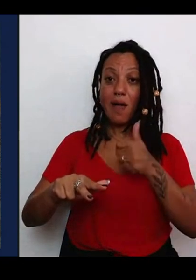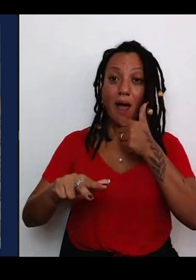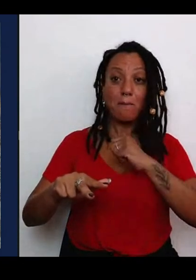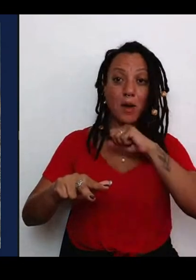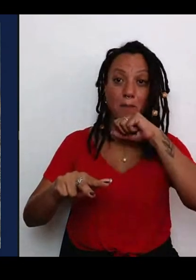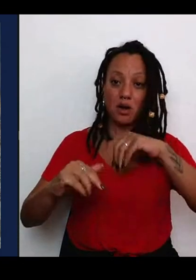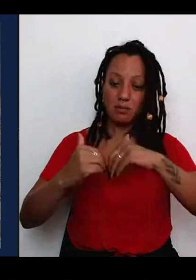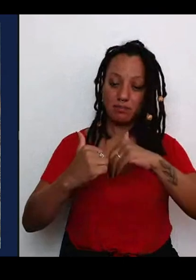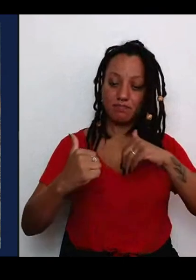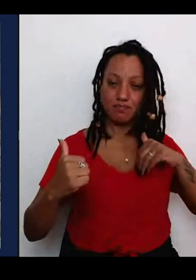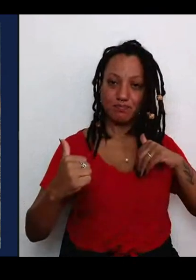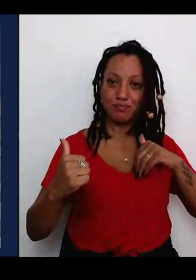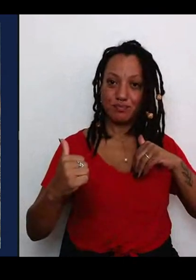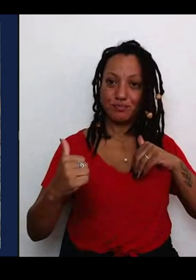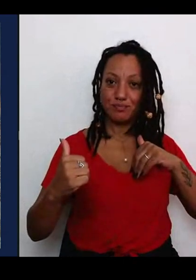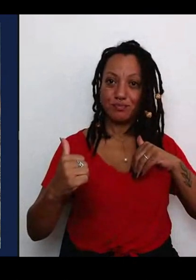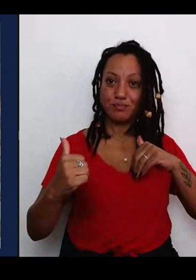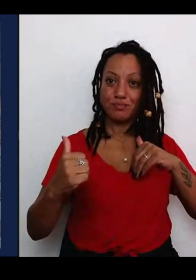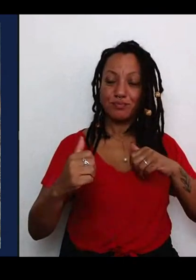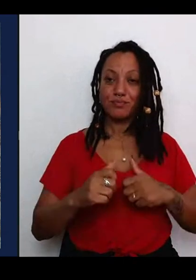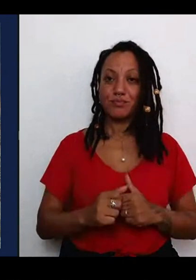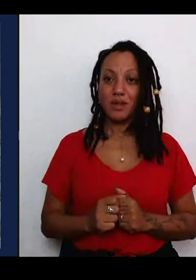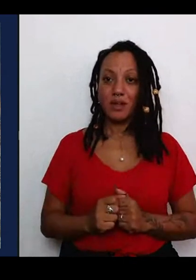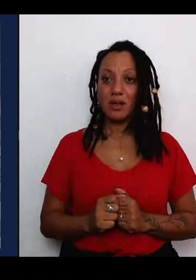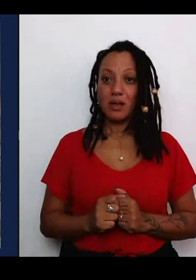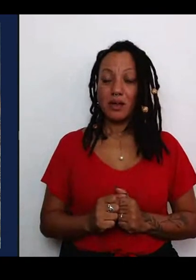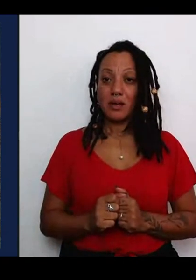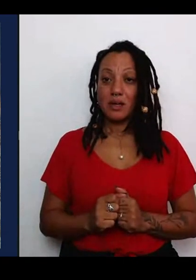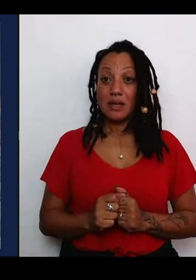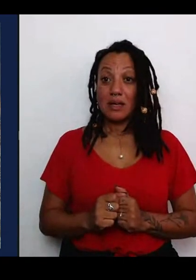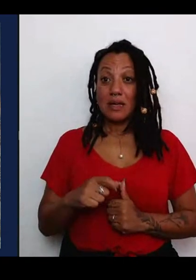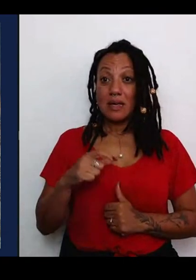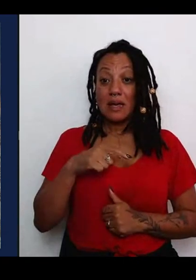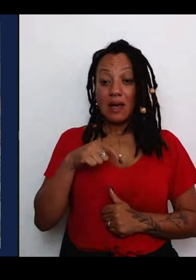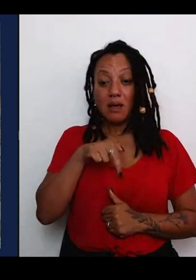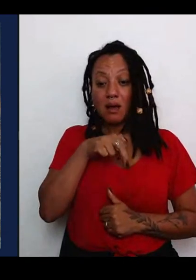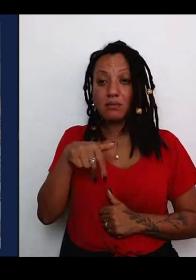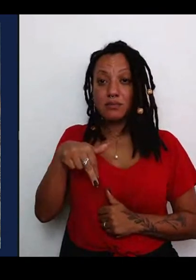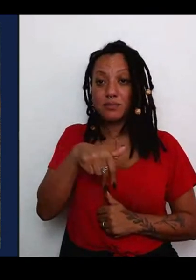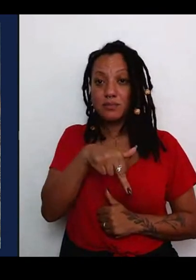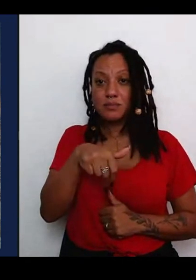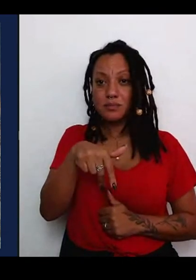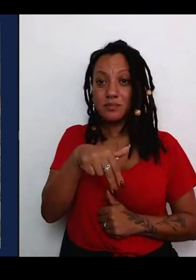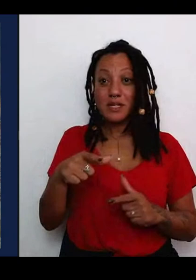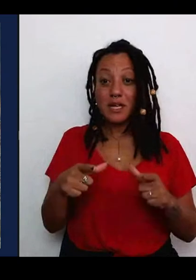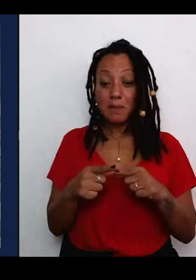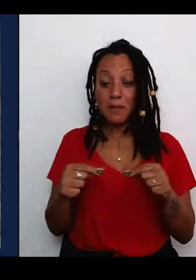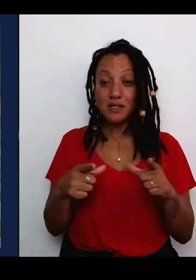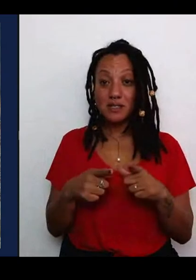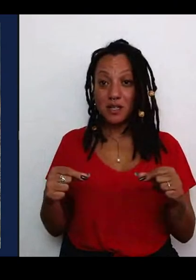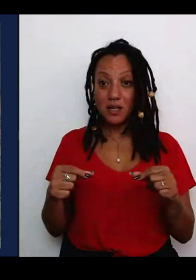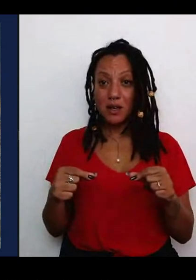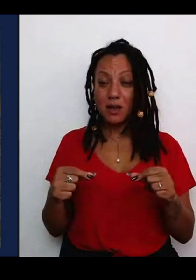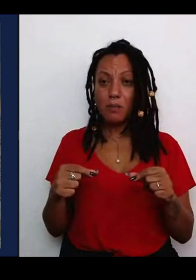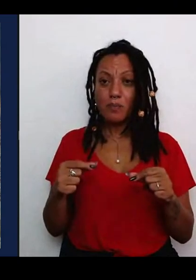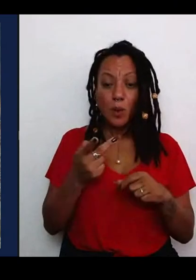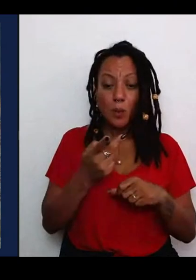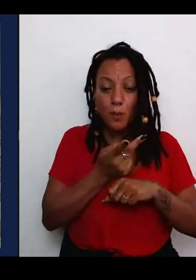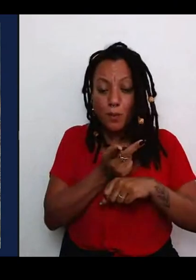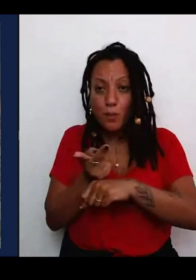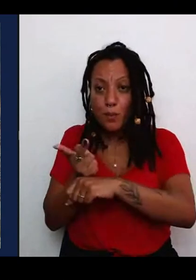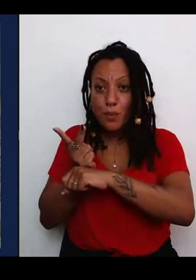set off in Brasilia and she would decide to go and meet those creatures who are in the fringes in the